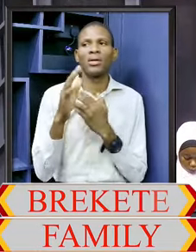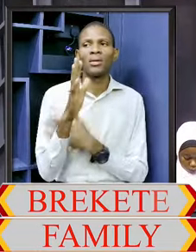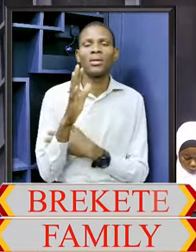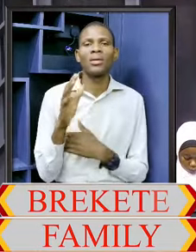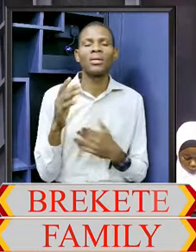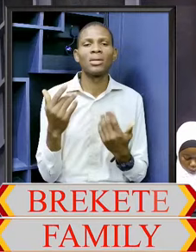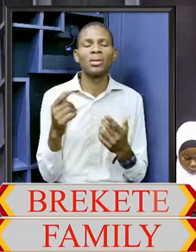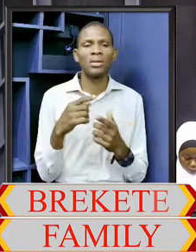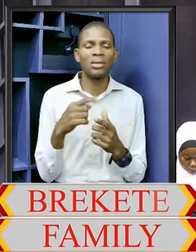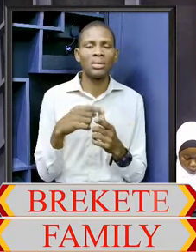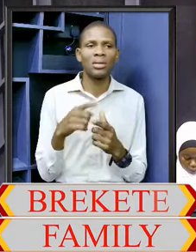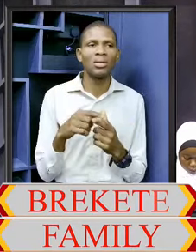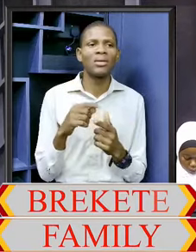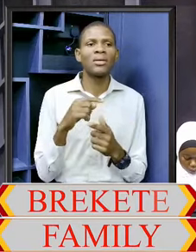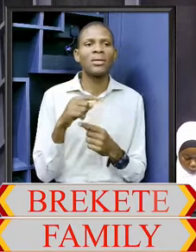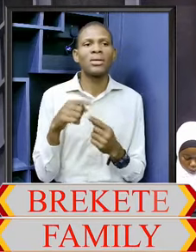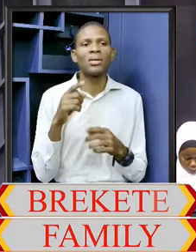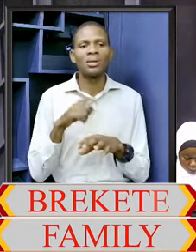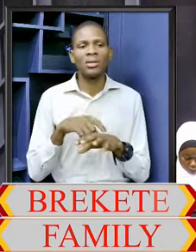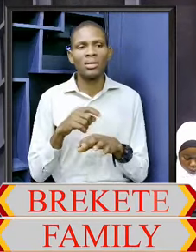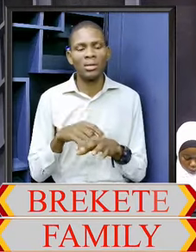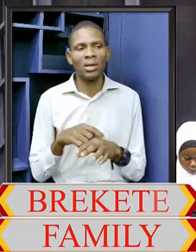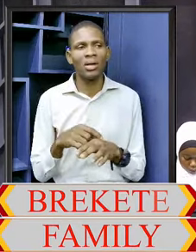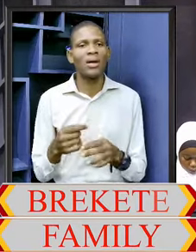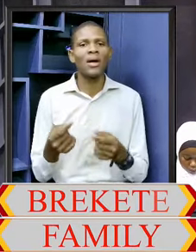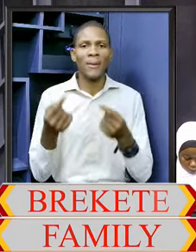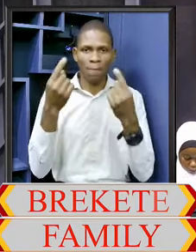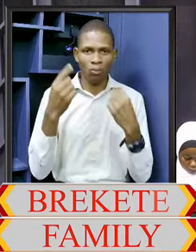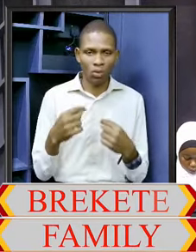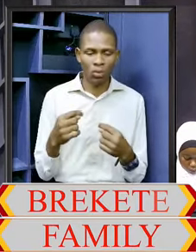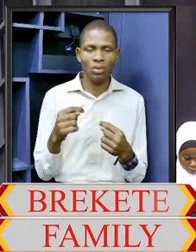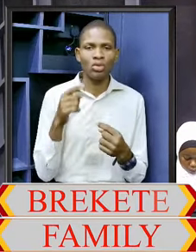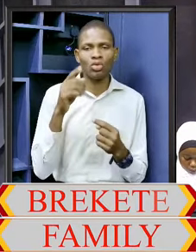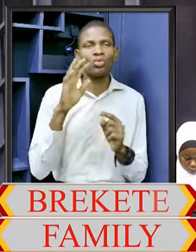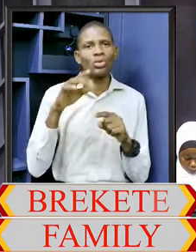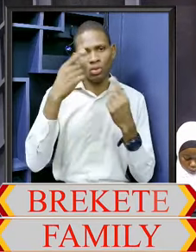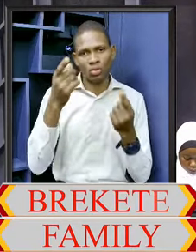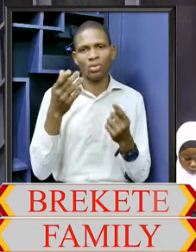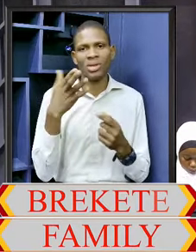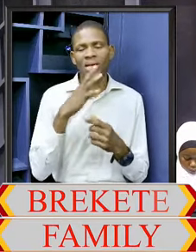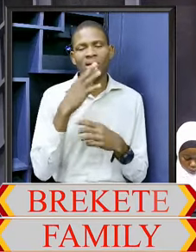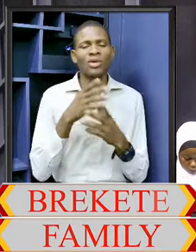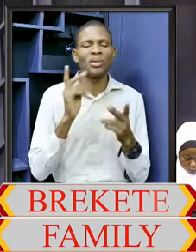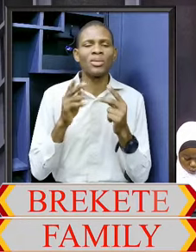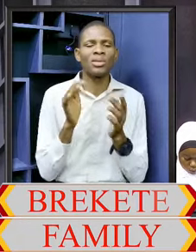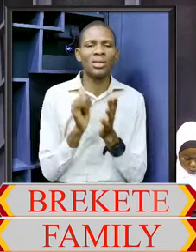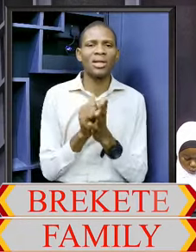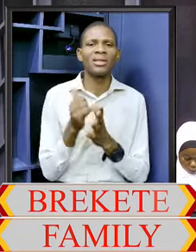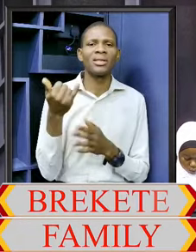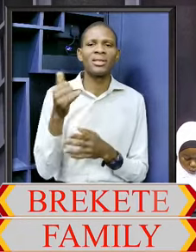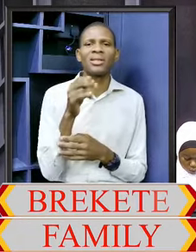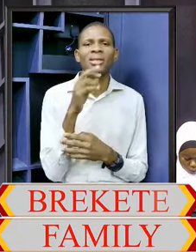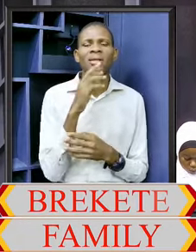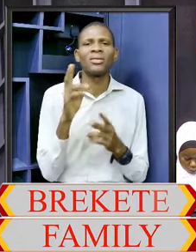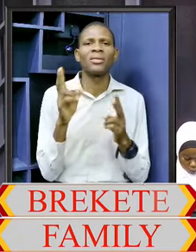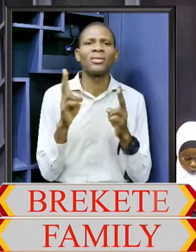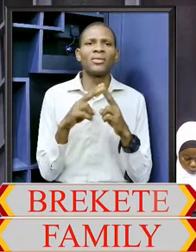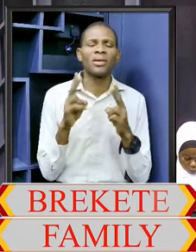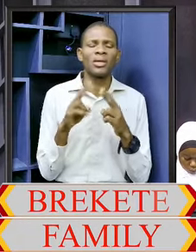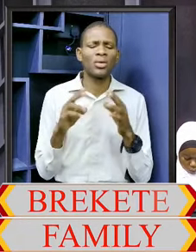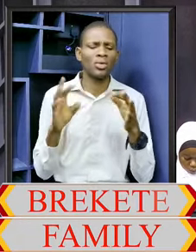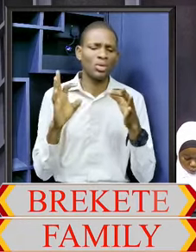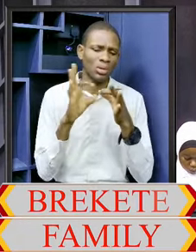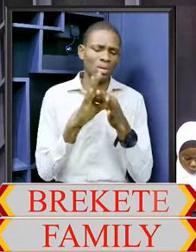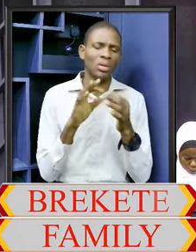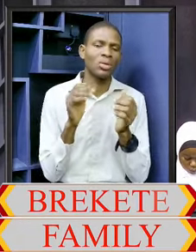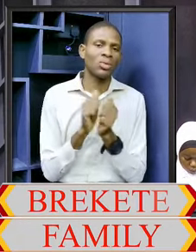call you, come back home. Because we all spiritual people in this country. Now, make me they ask this one now. You get people where we say they are very